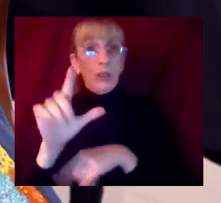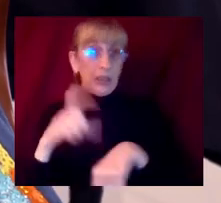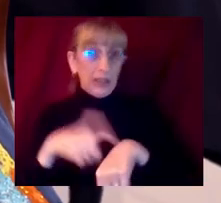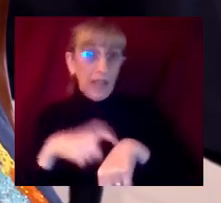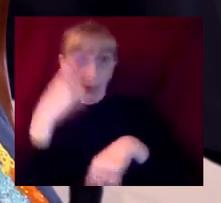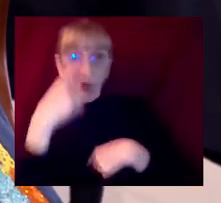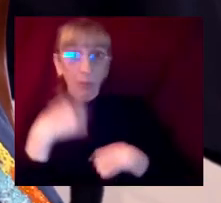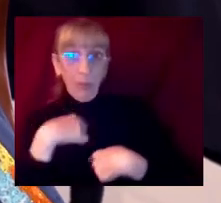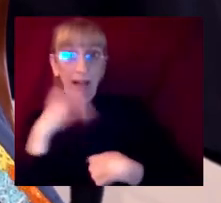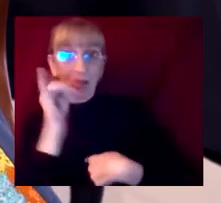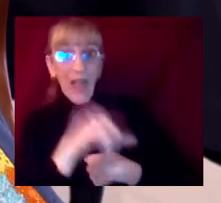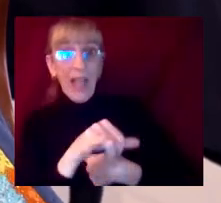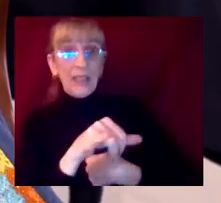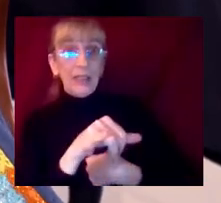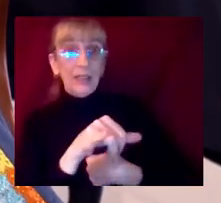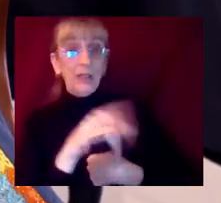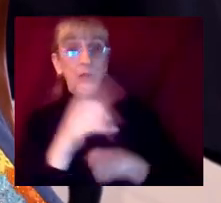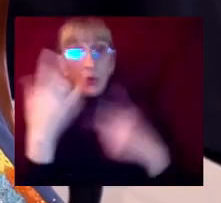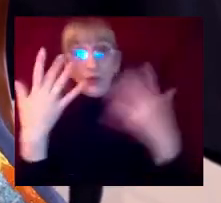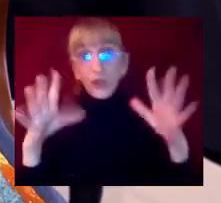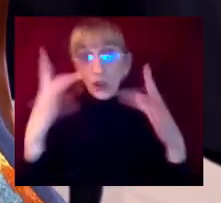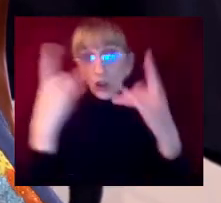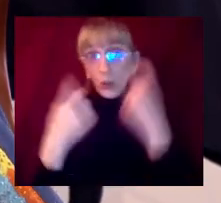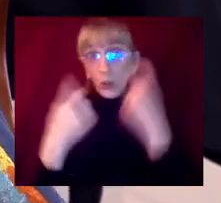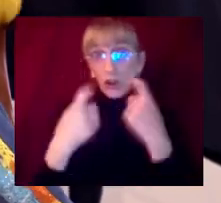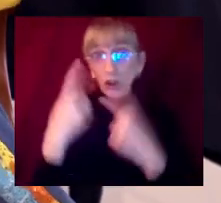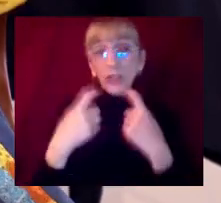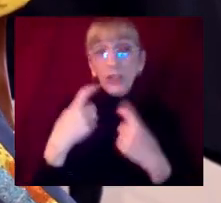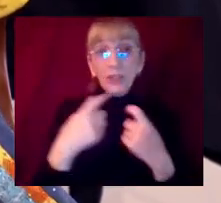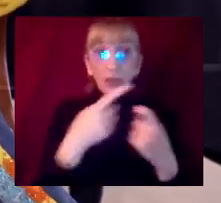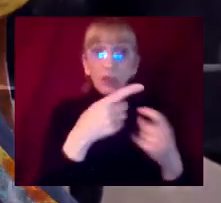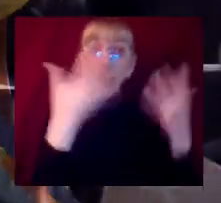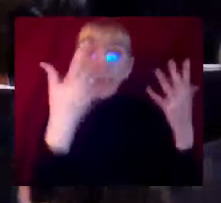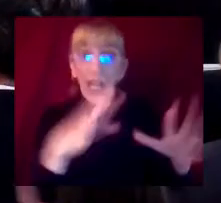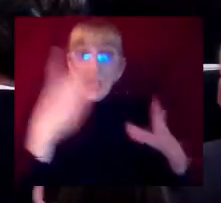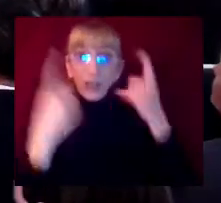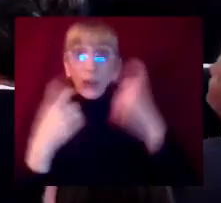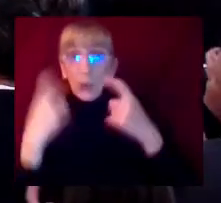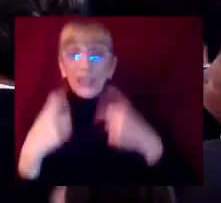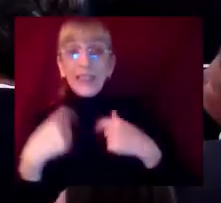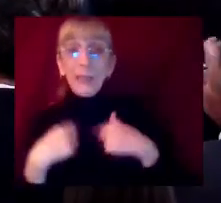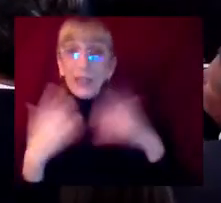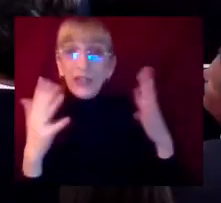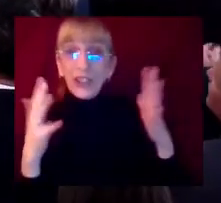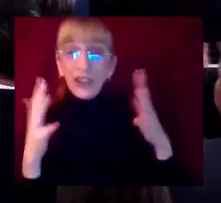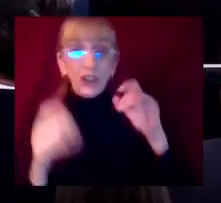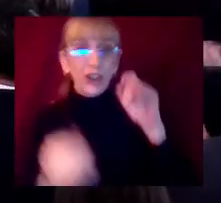Y'all done asking me questions? Are you done quizzing me?